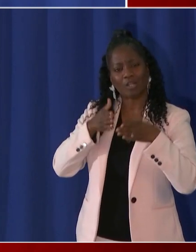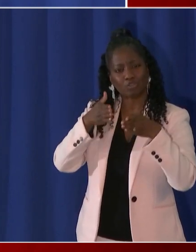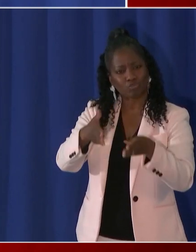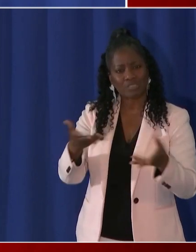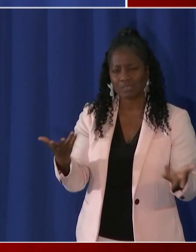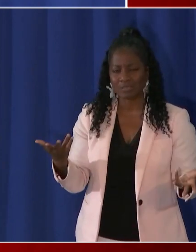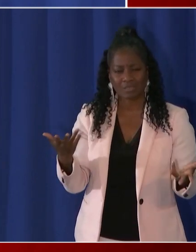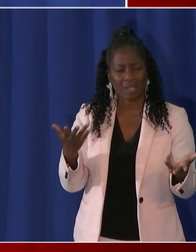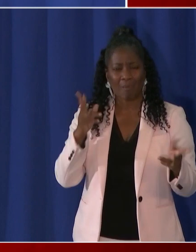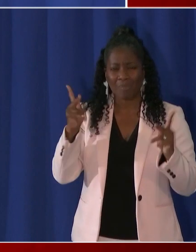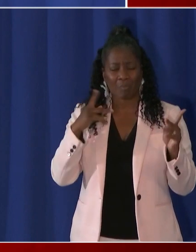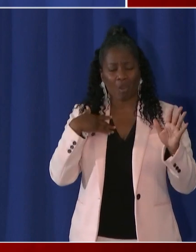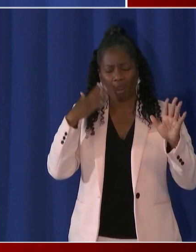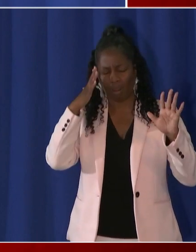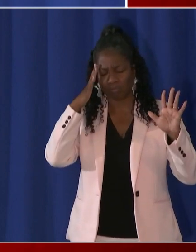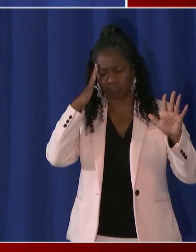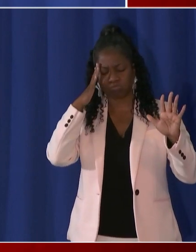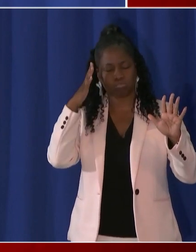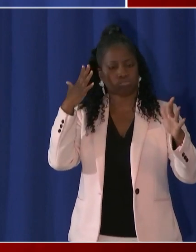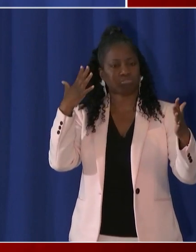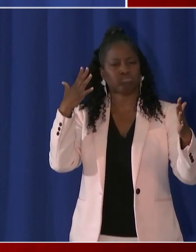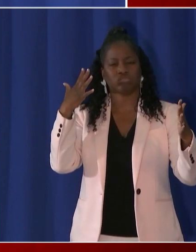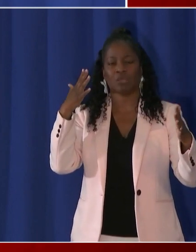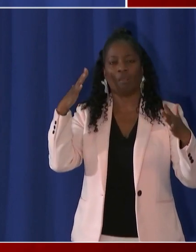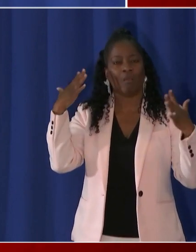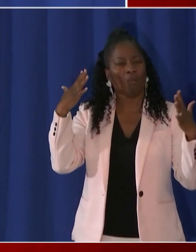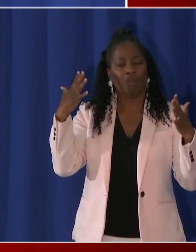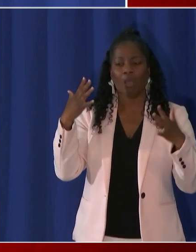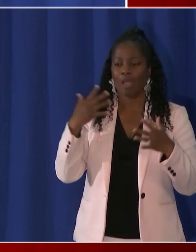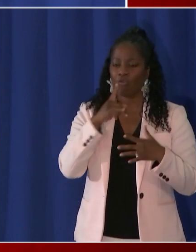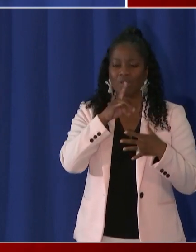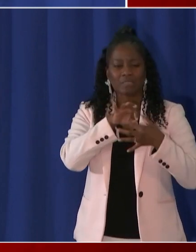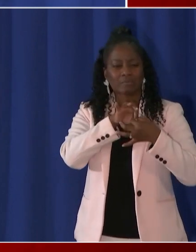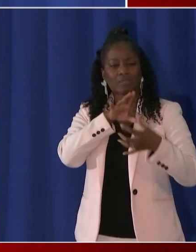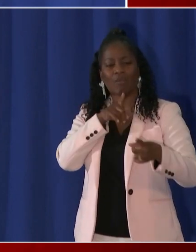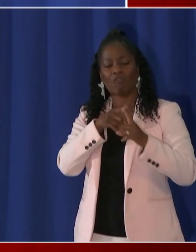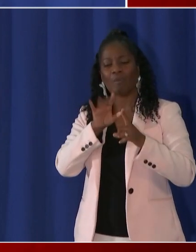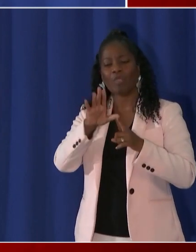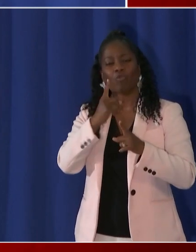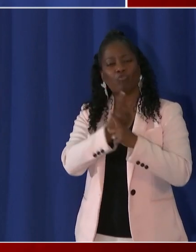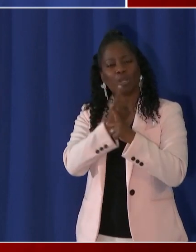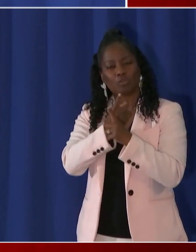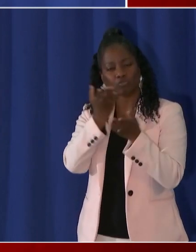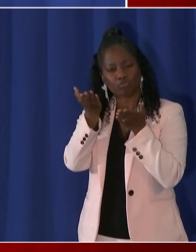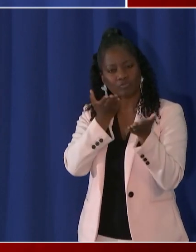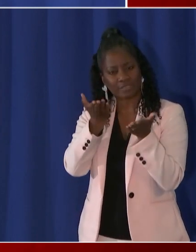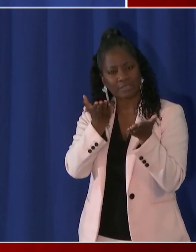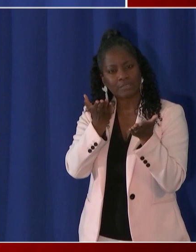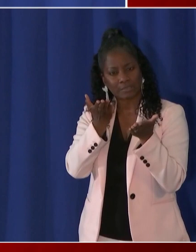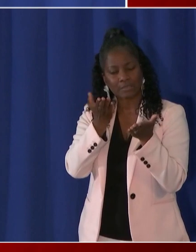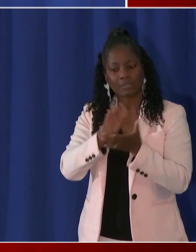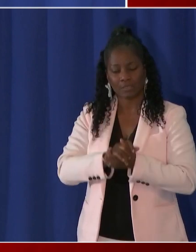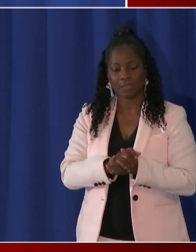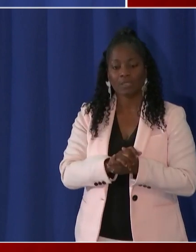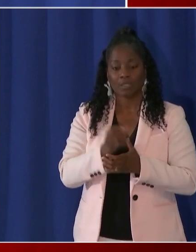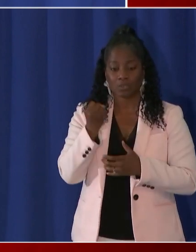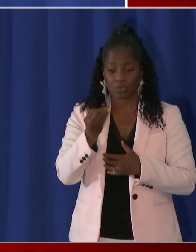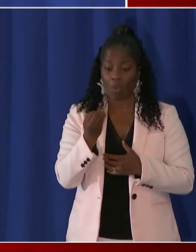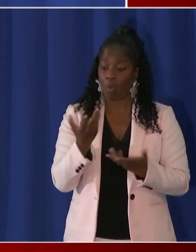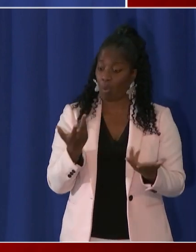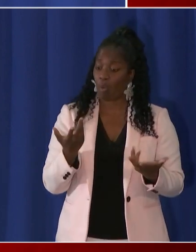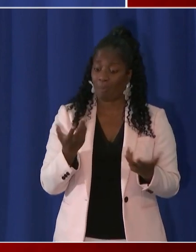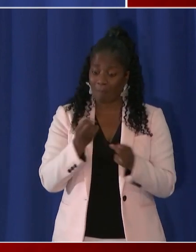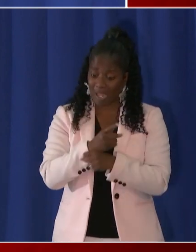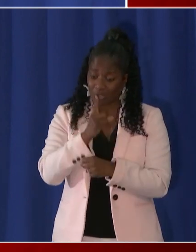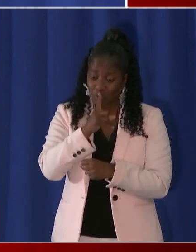streets, and disconnected from their regular services. So getting